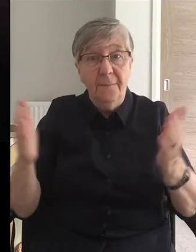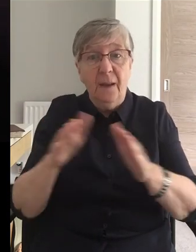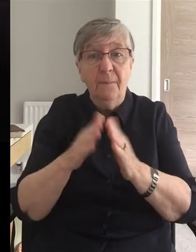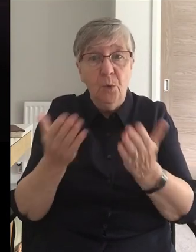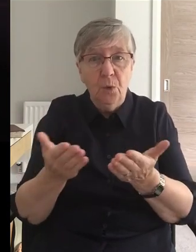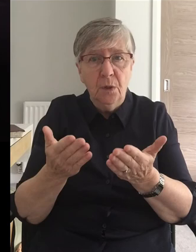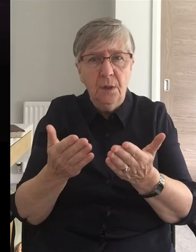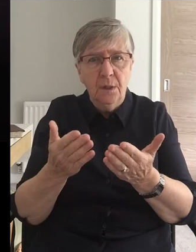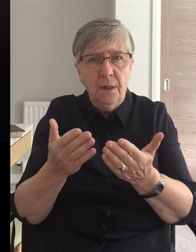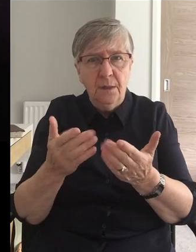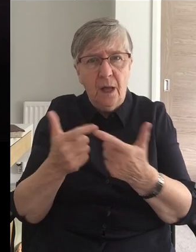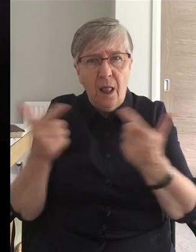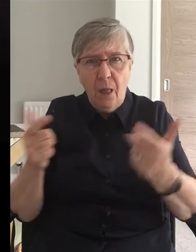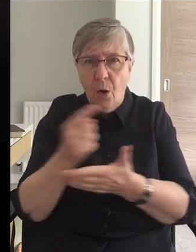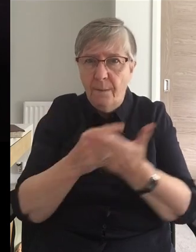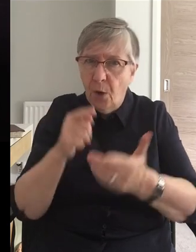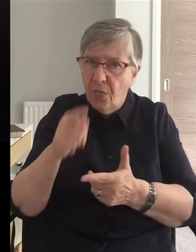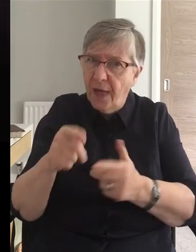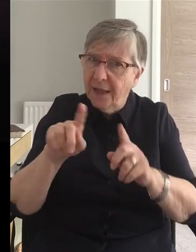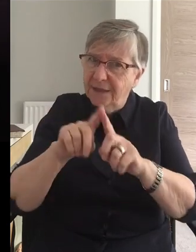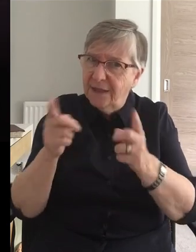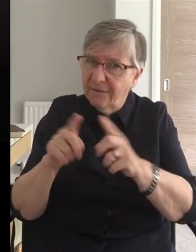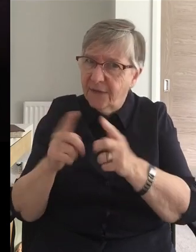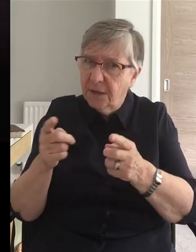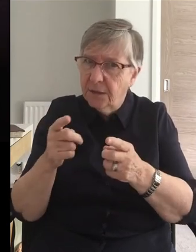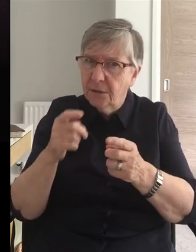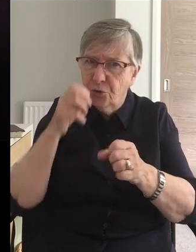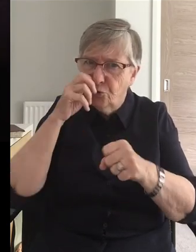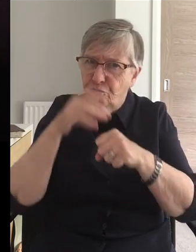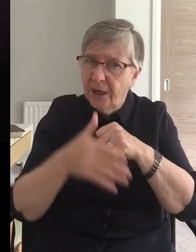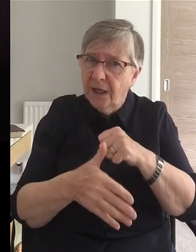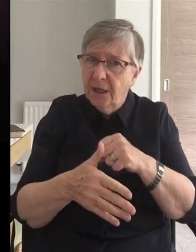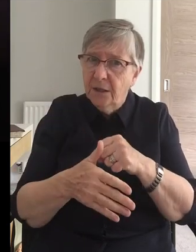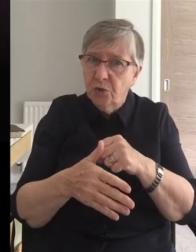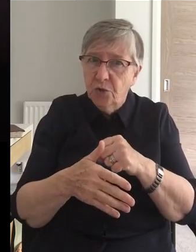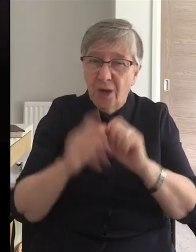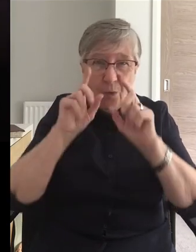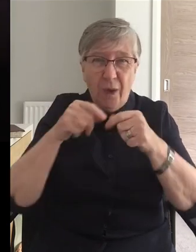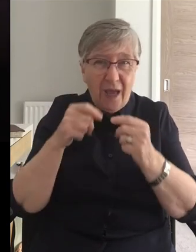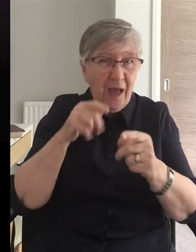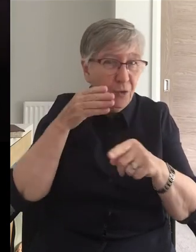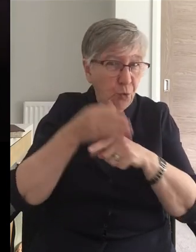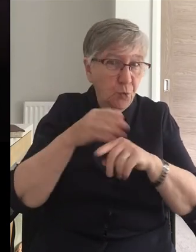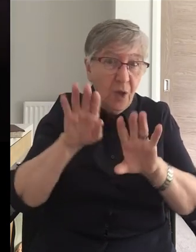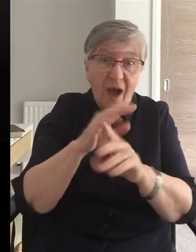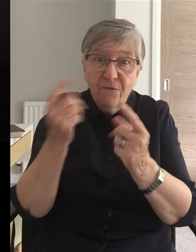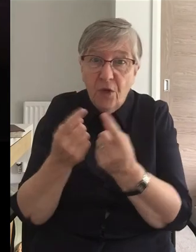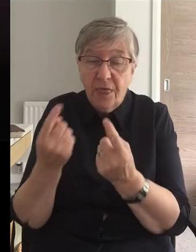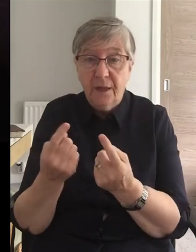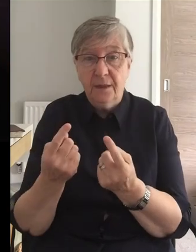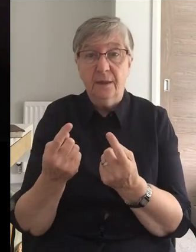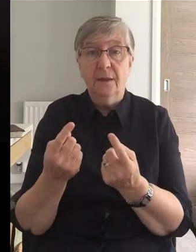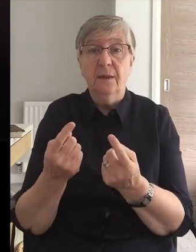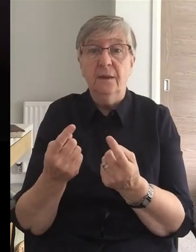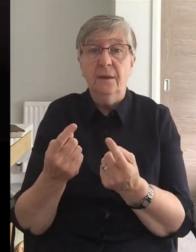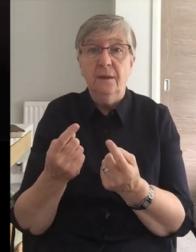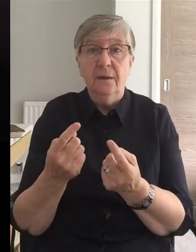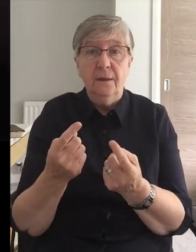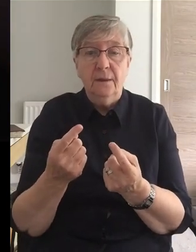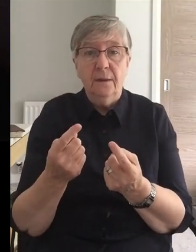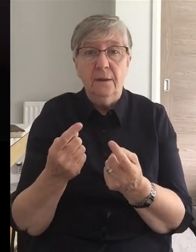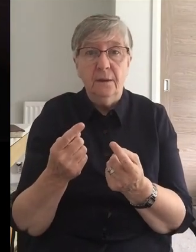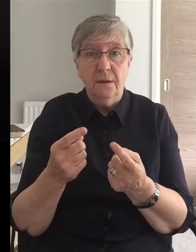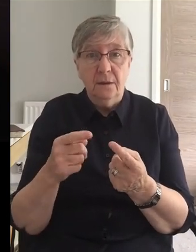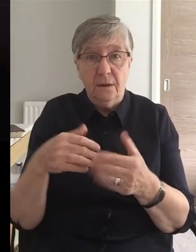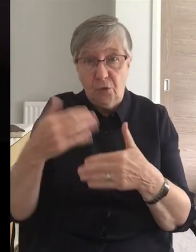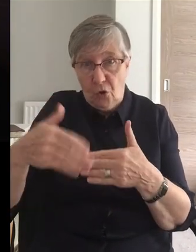book. There's a lot to it and a lot about it that's very different, very unusual and very strange. And we're not going to be able to cover everything just in a series